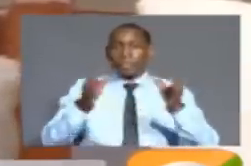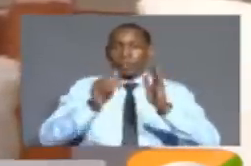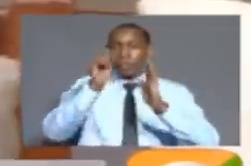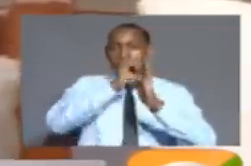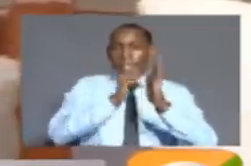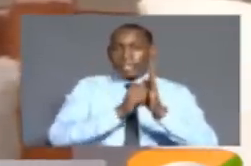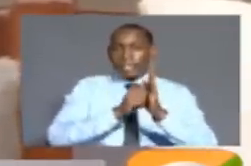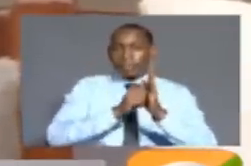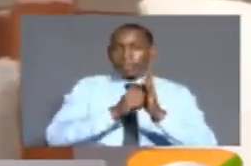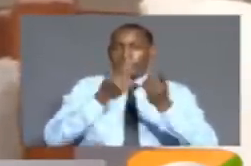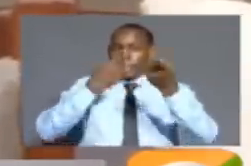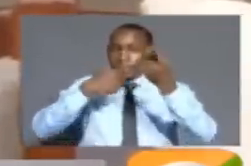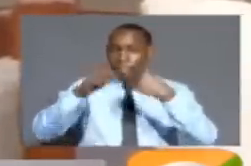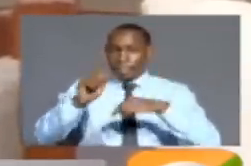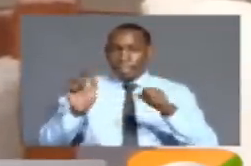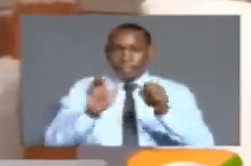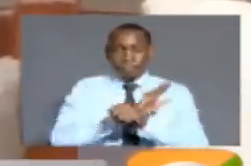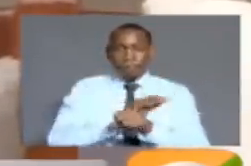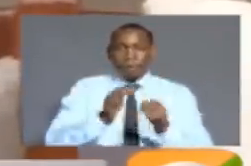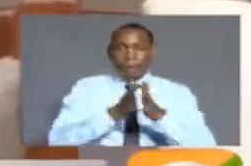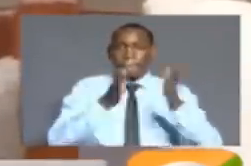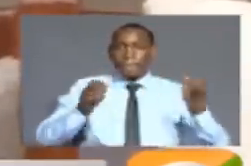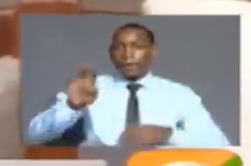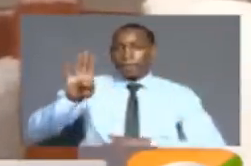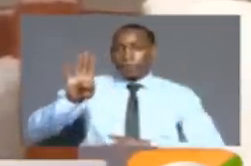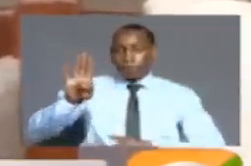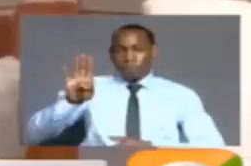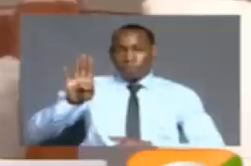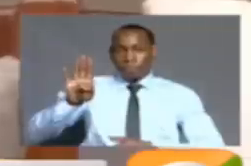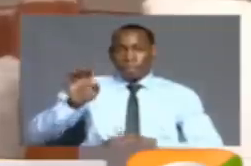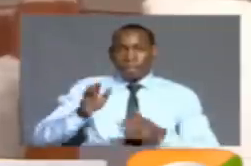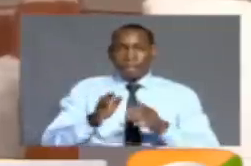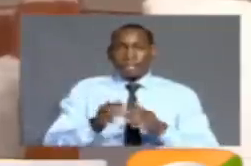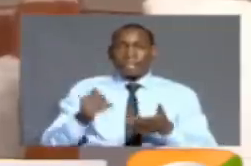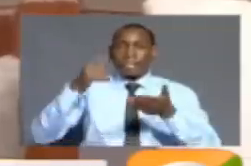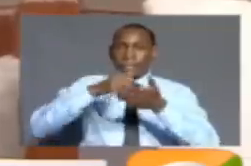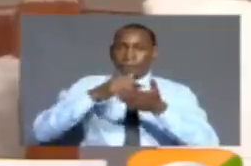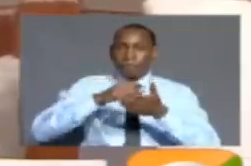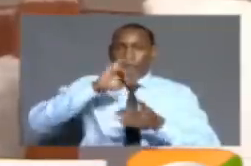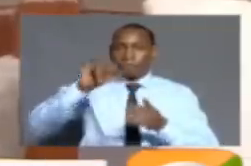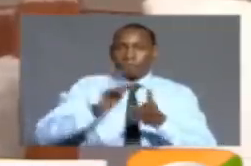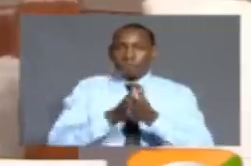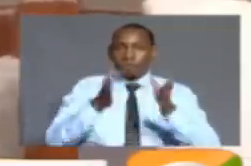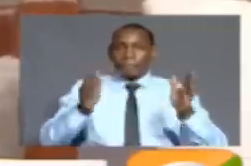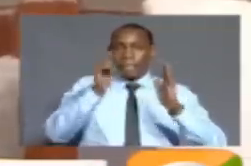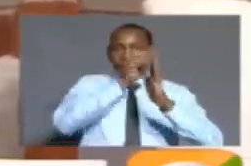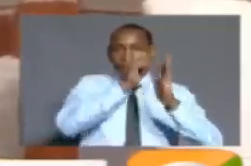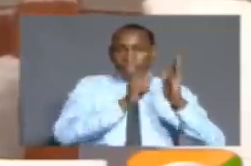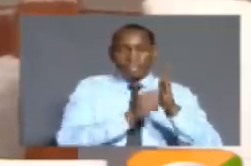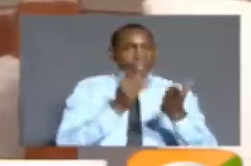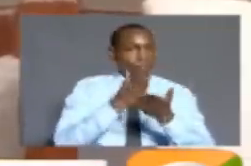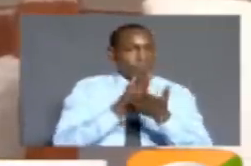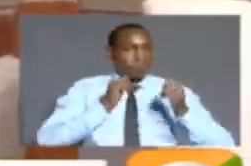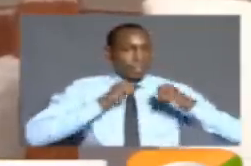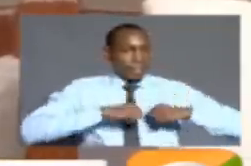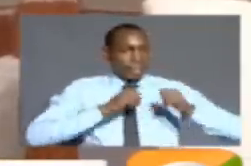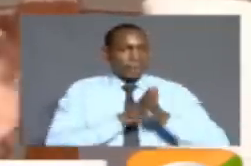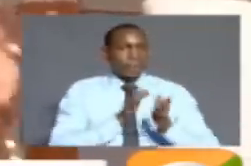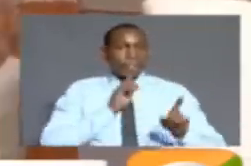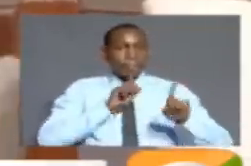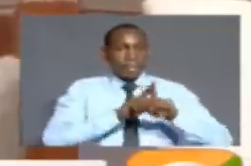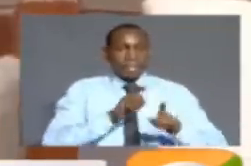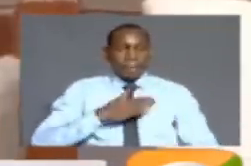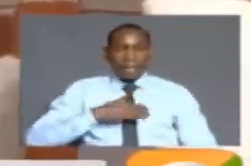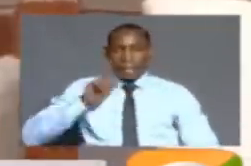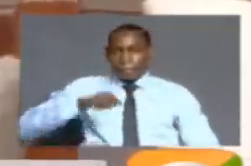become successful. And the Big Four is a big part of Jubilee's agenda. Okay. As much as I agree with my brother that yeah. we must